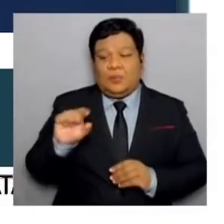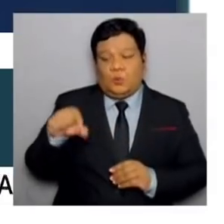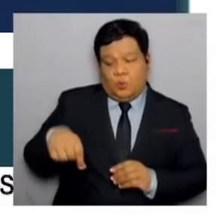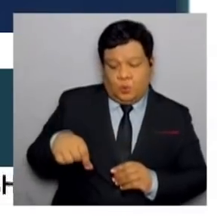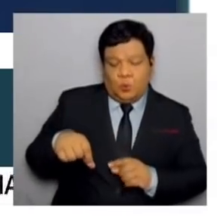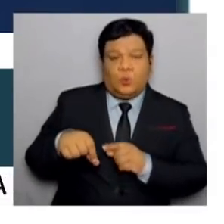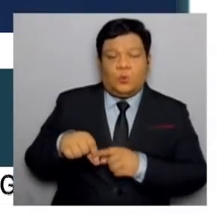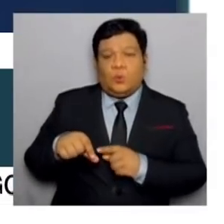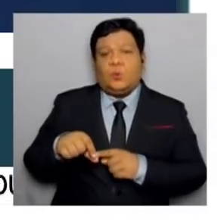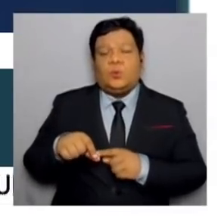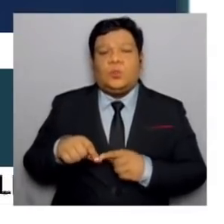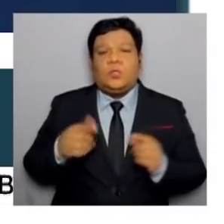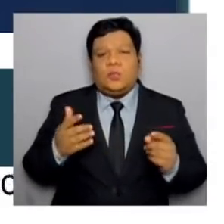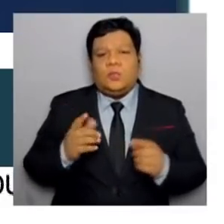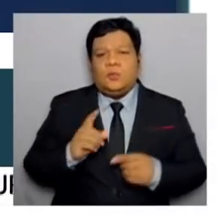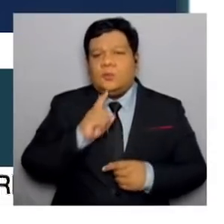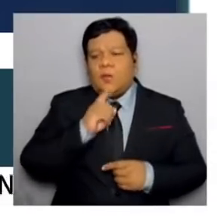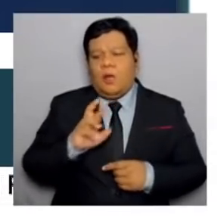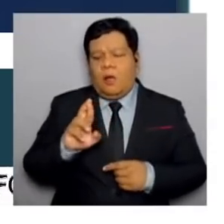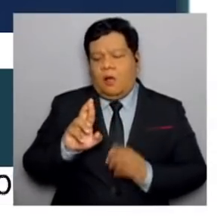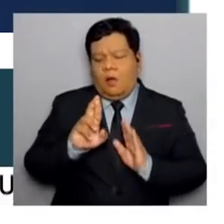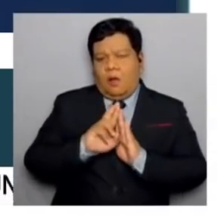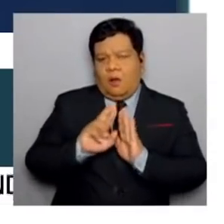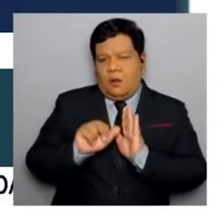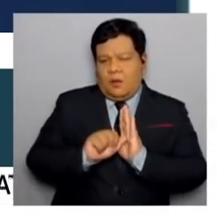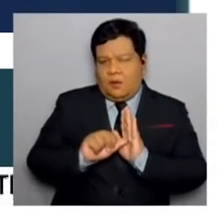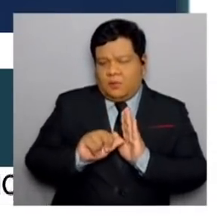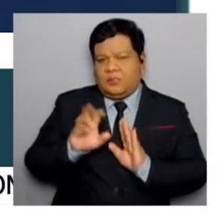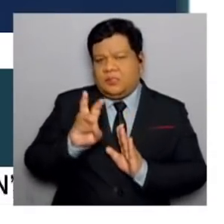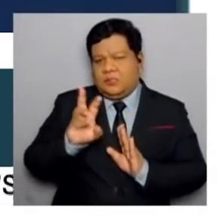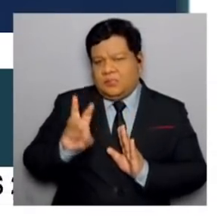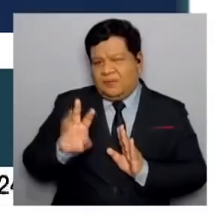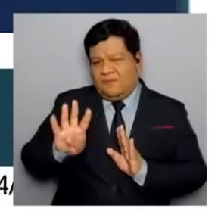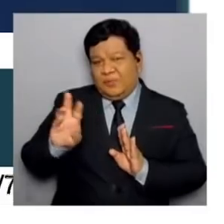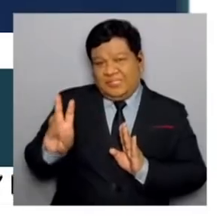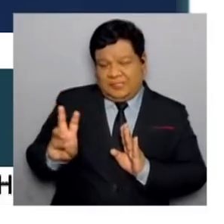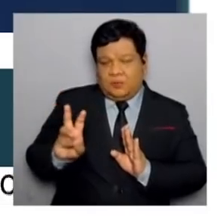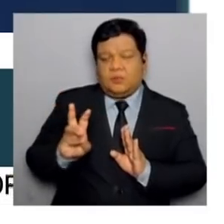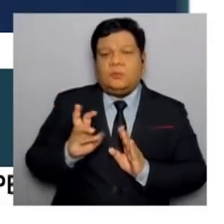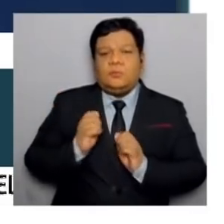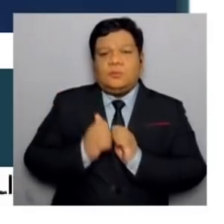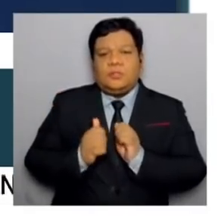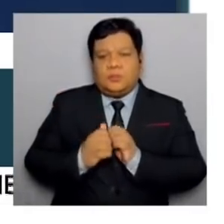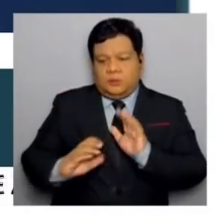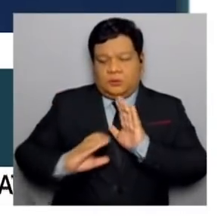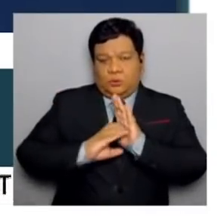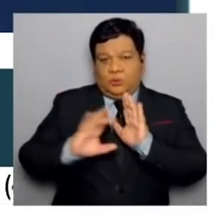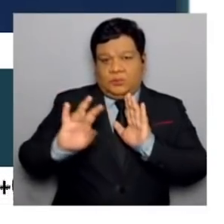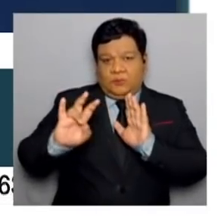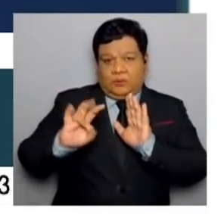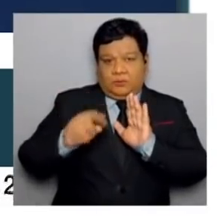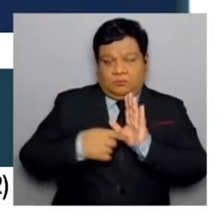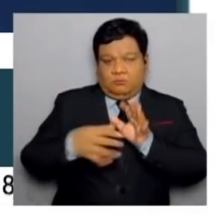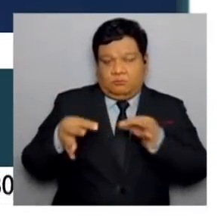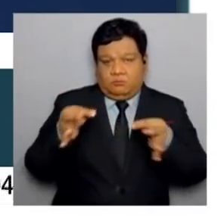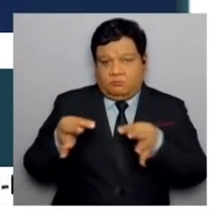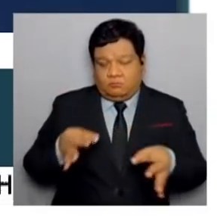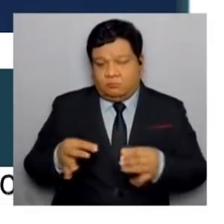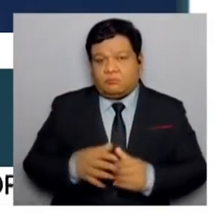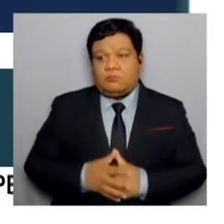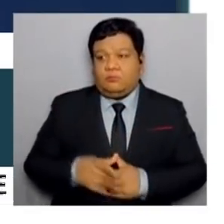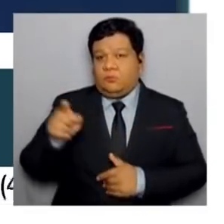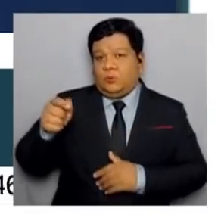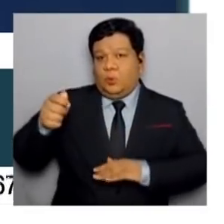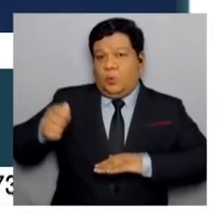due course, which is RA 6646, specifically in Section 7 thereof, states that the court, in